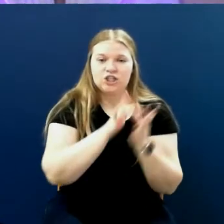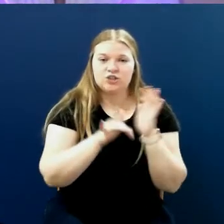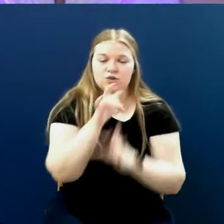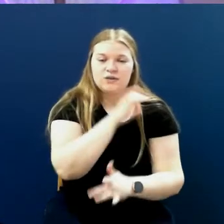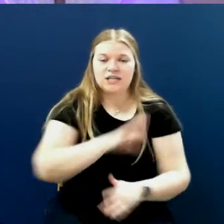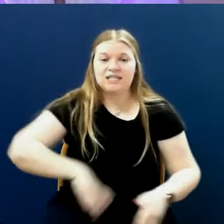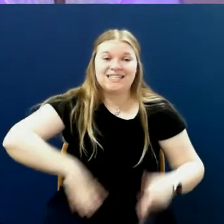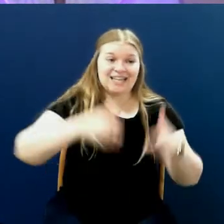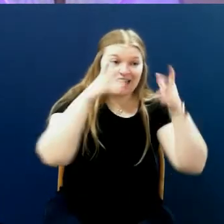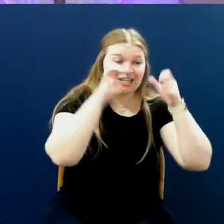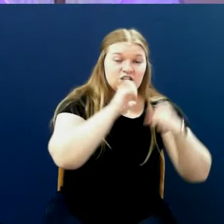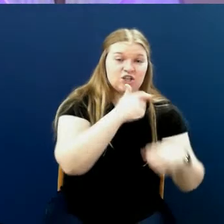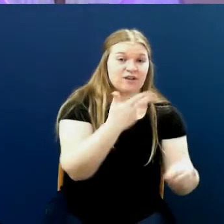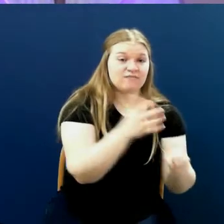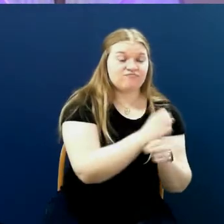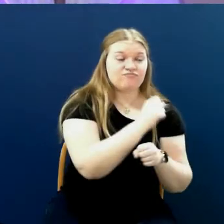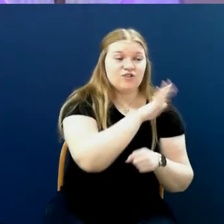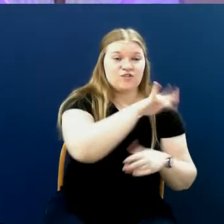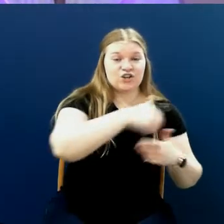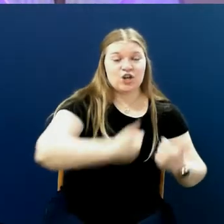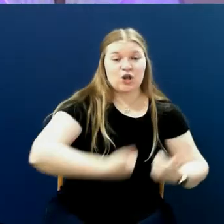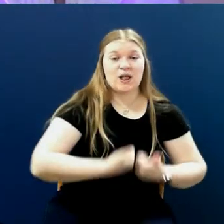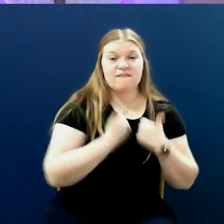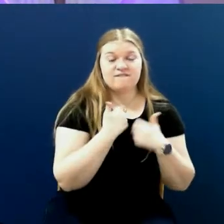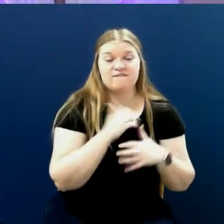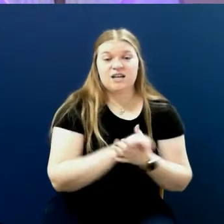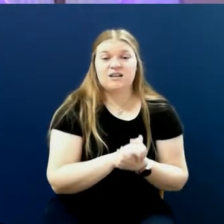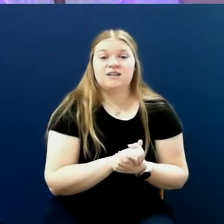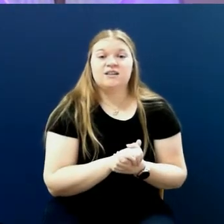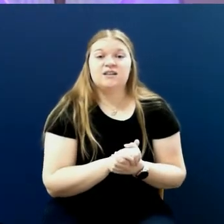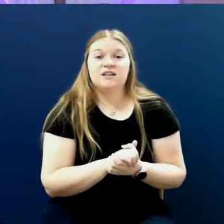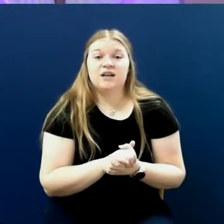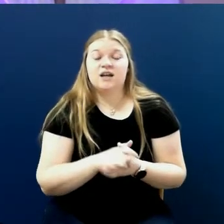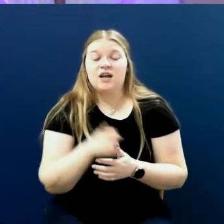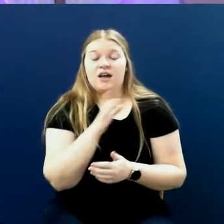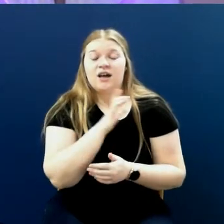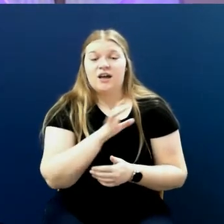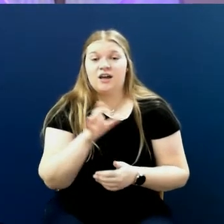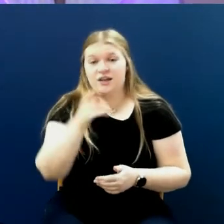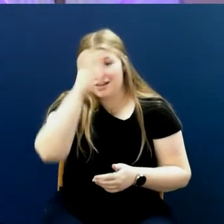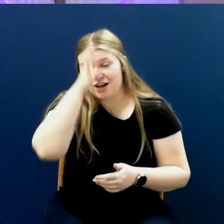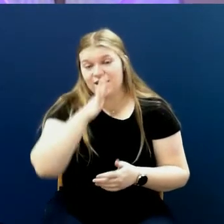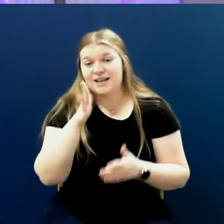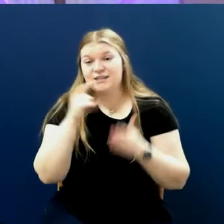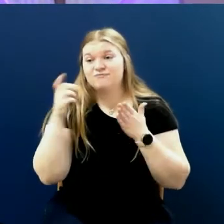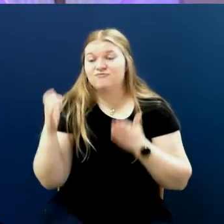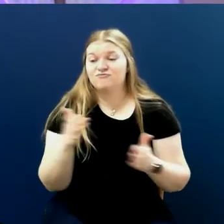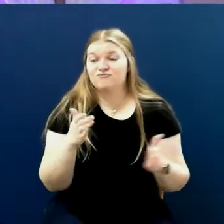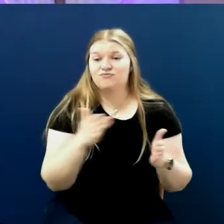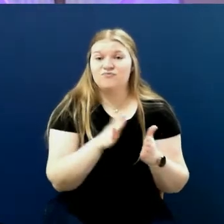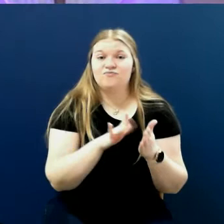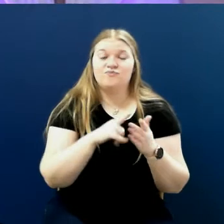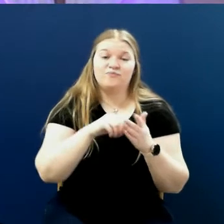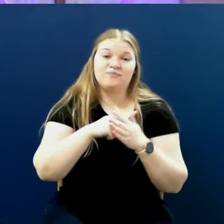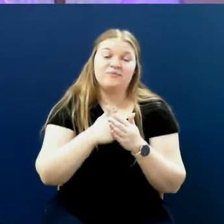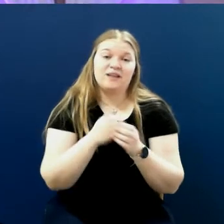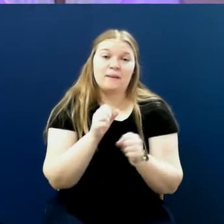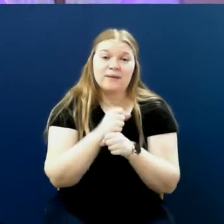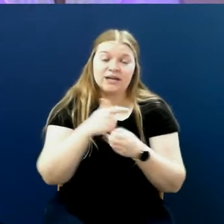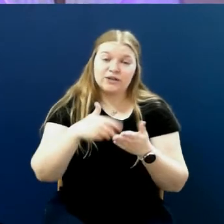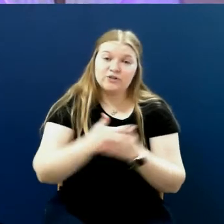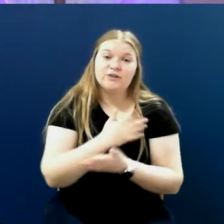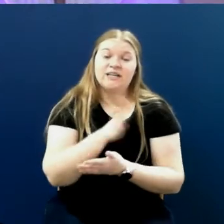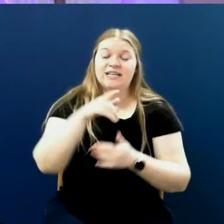not victorious in your life. God has a definite plan to restore his